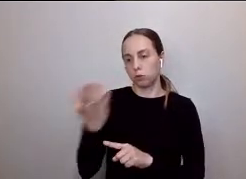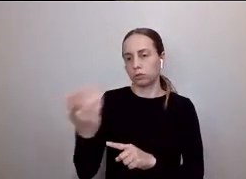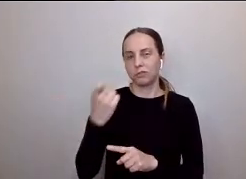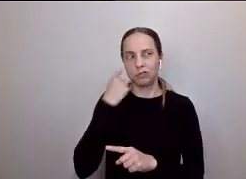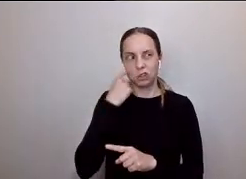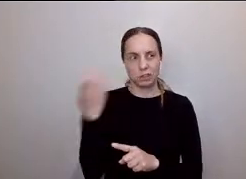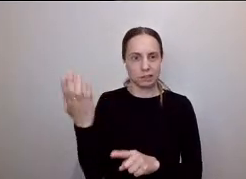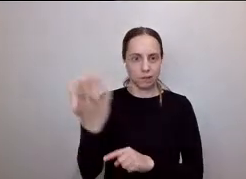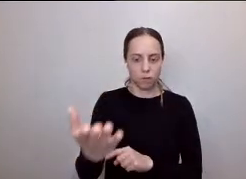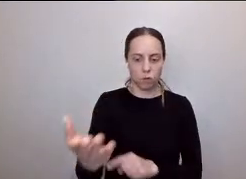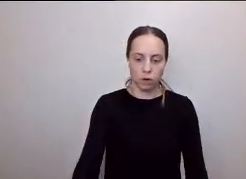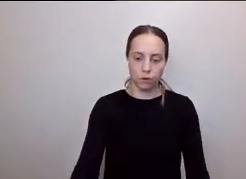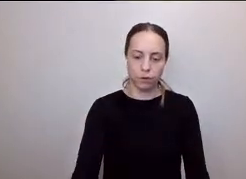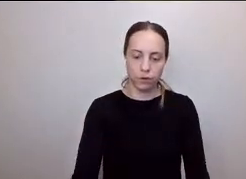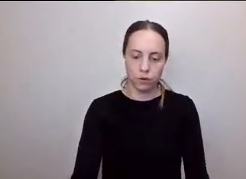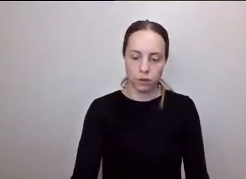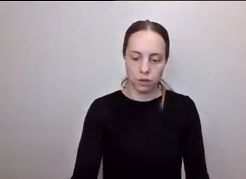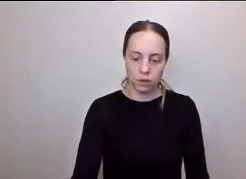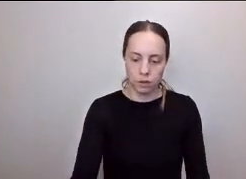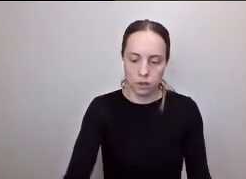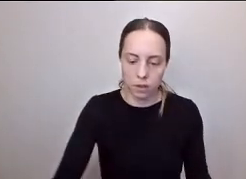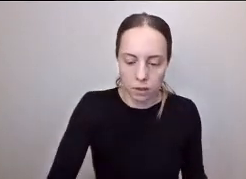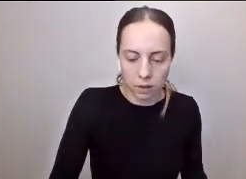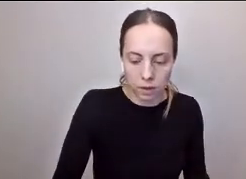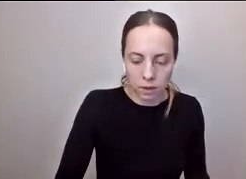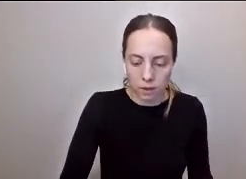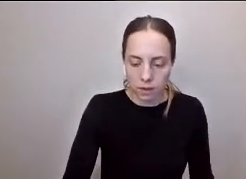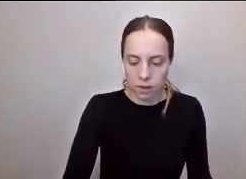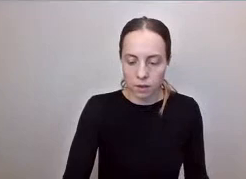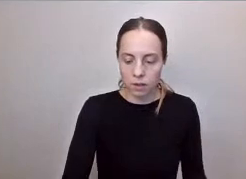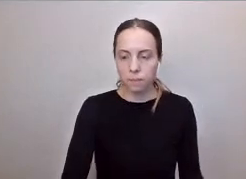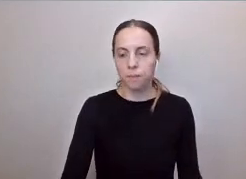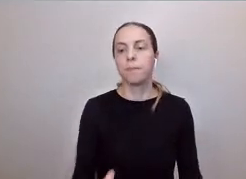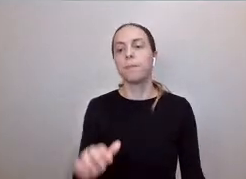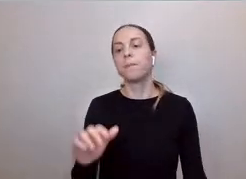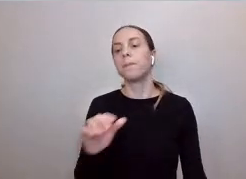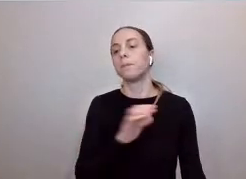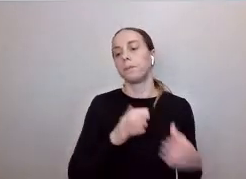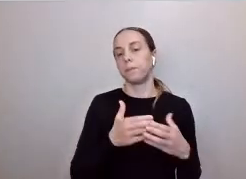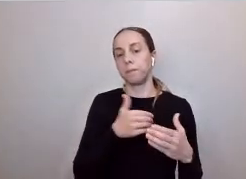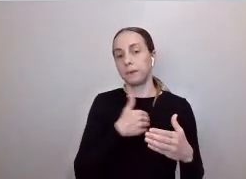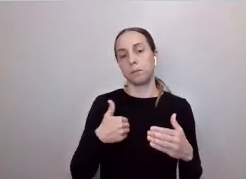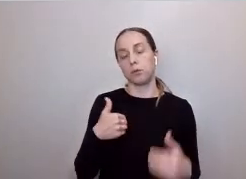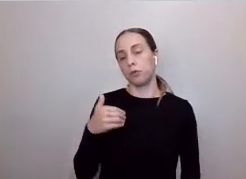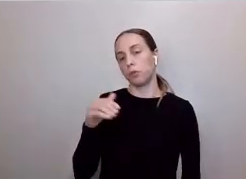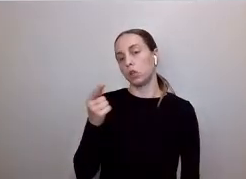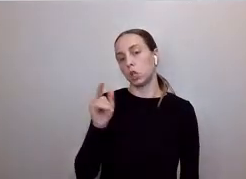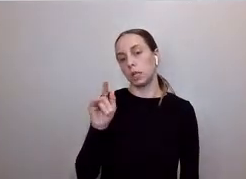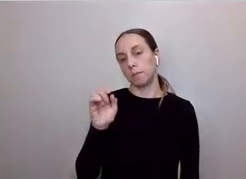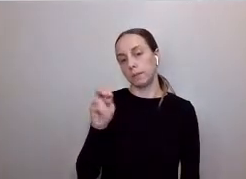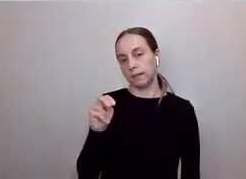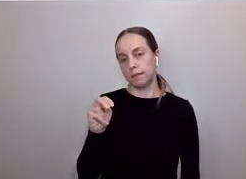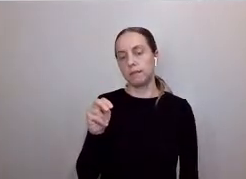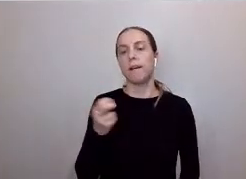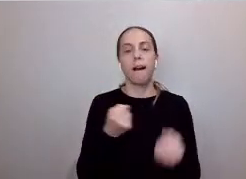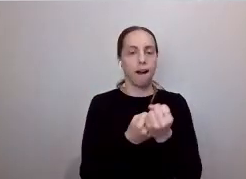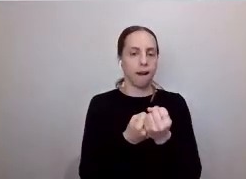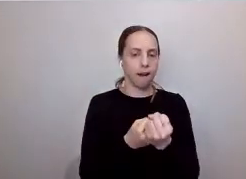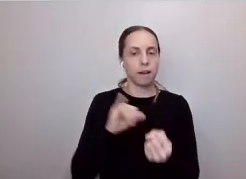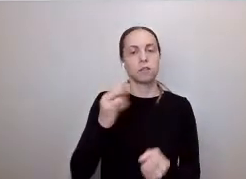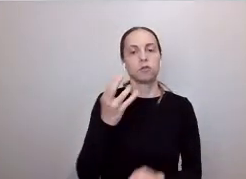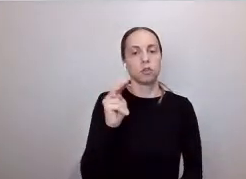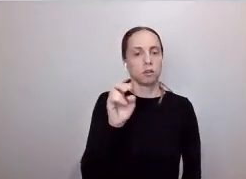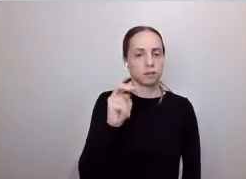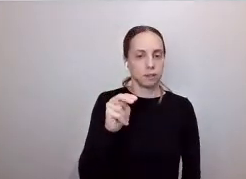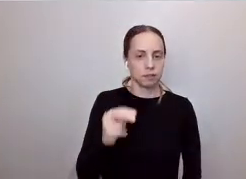Mr. Clerk will call the roll. Councilmember Goodman. Aye. Councilmember Johnson. Aye. Councilmember